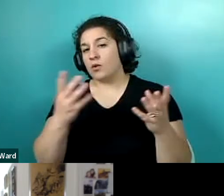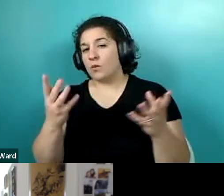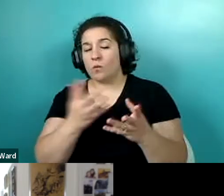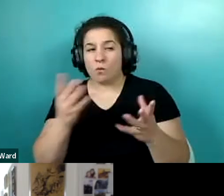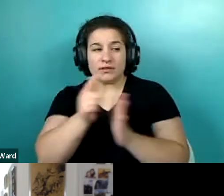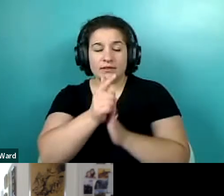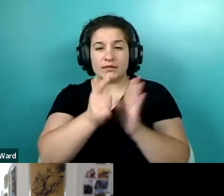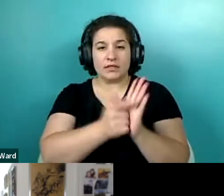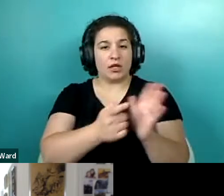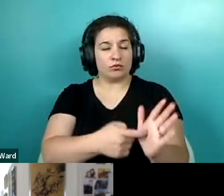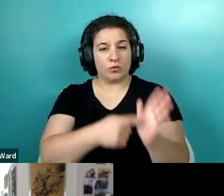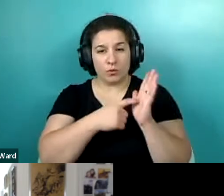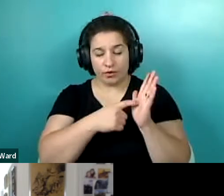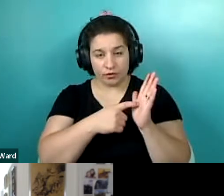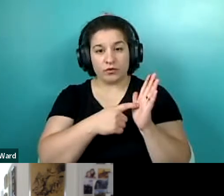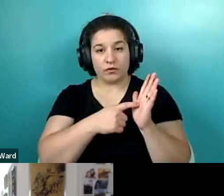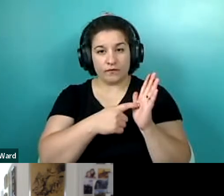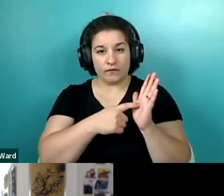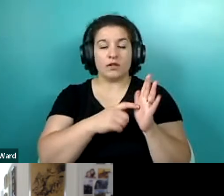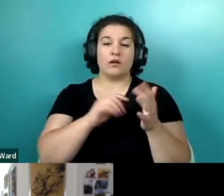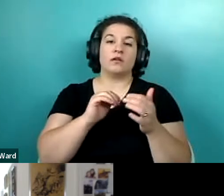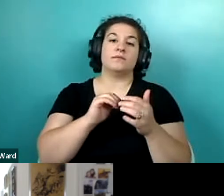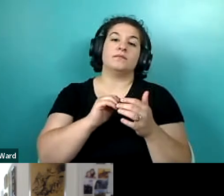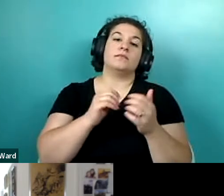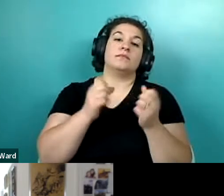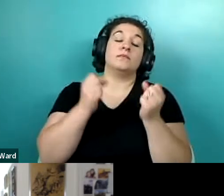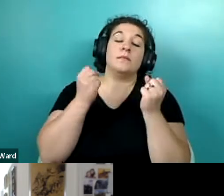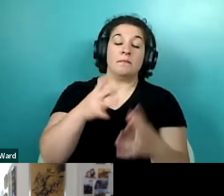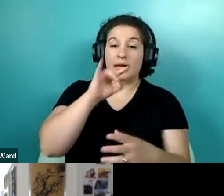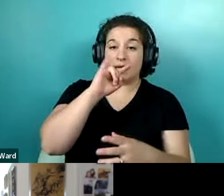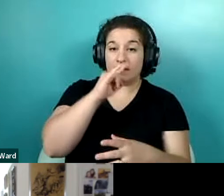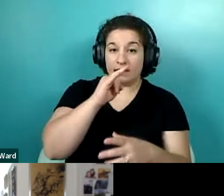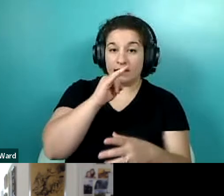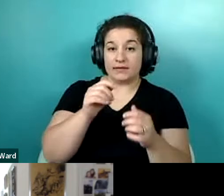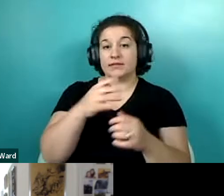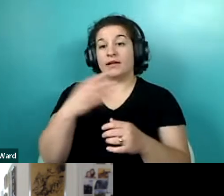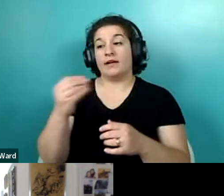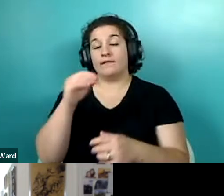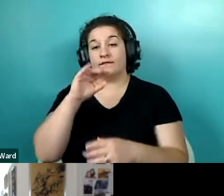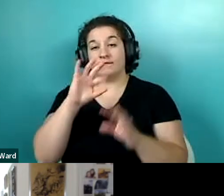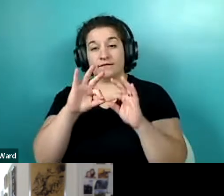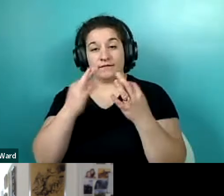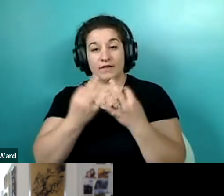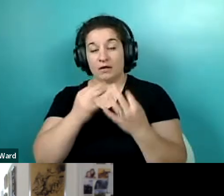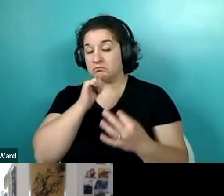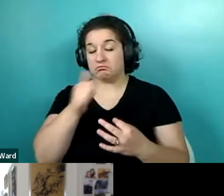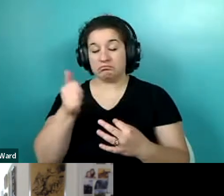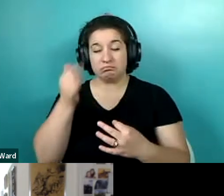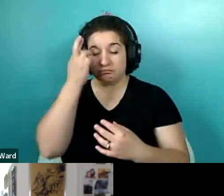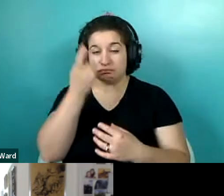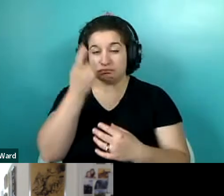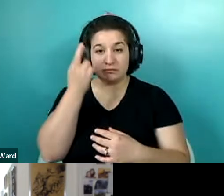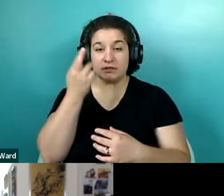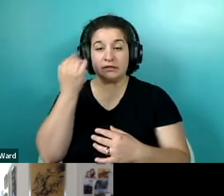obligated. How do you, many kids and families don't realize that if you had